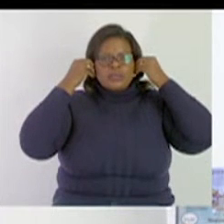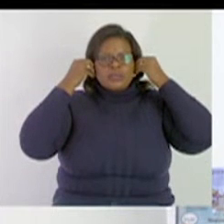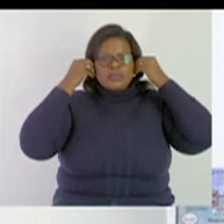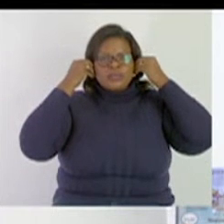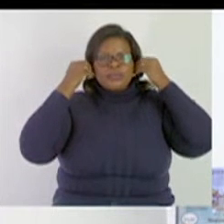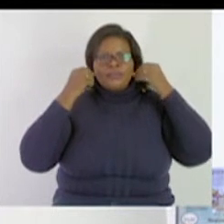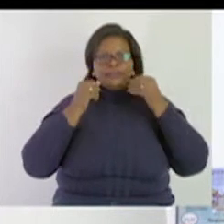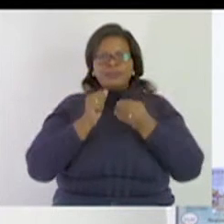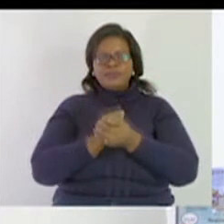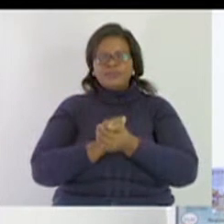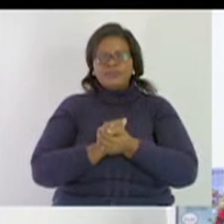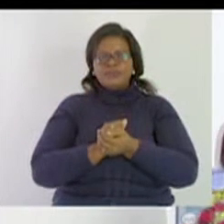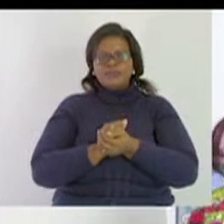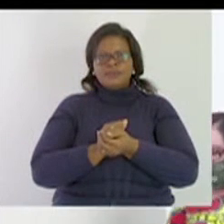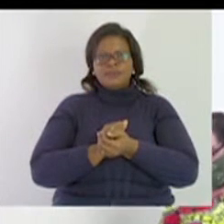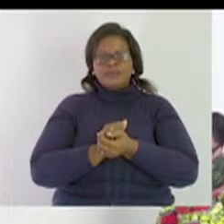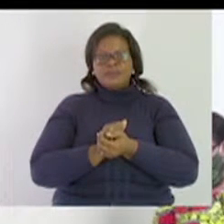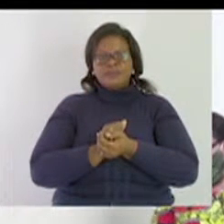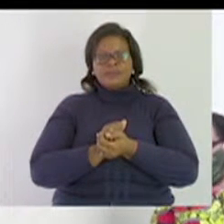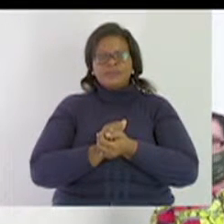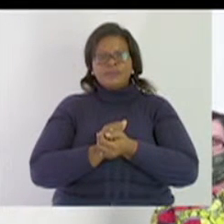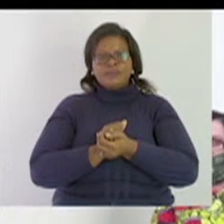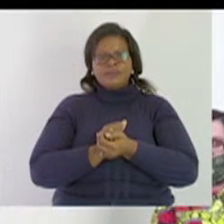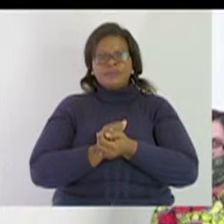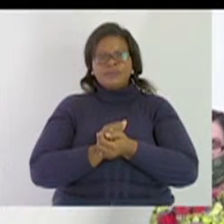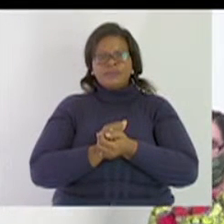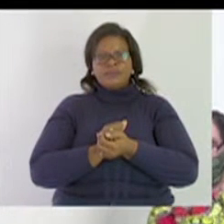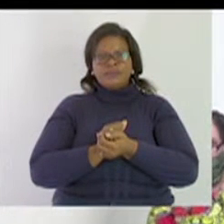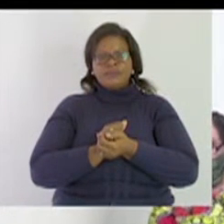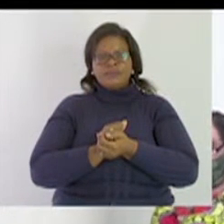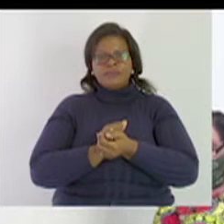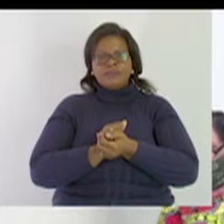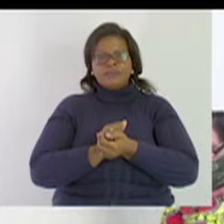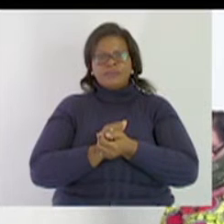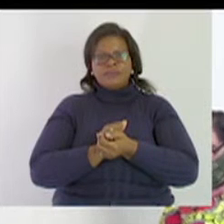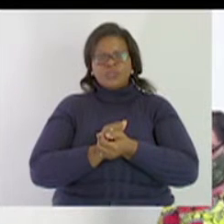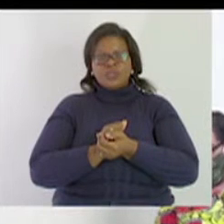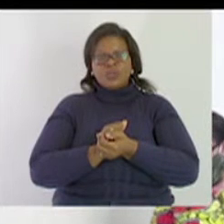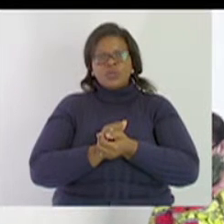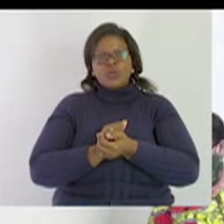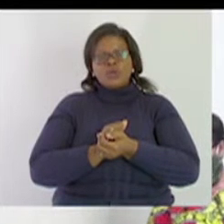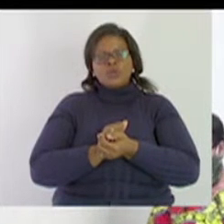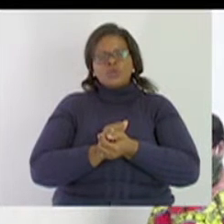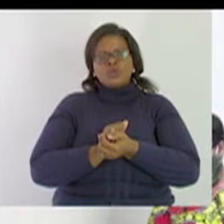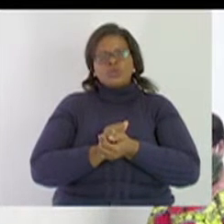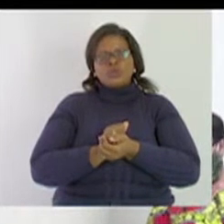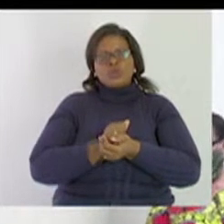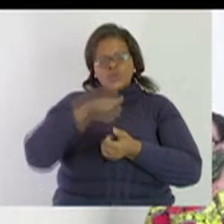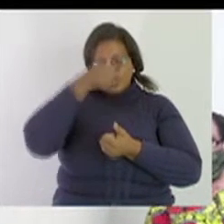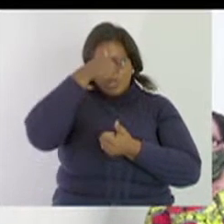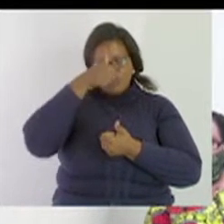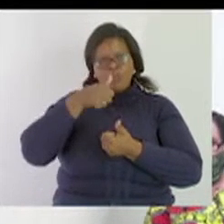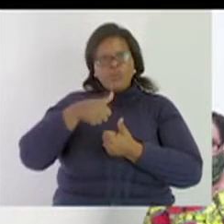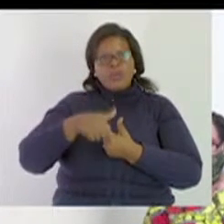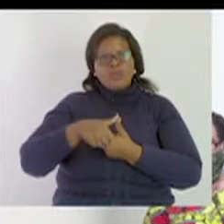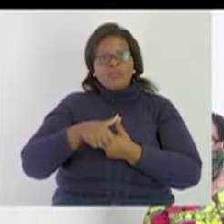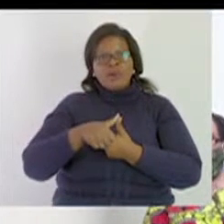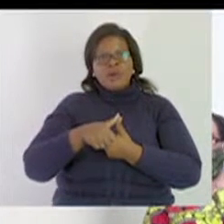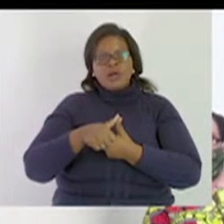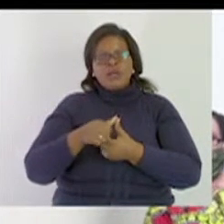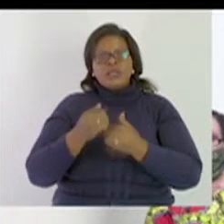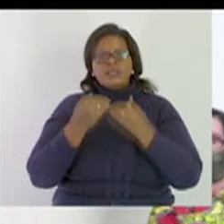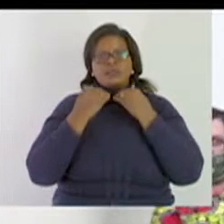masks. And although schools are closed, remember it is